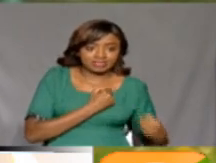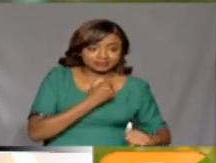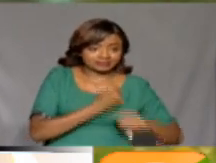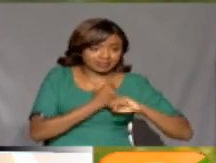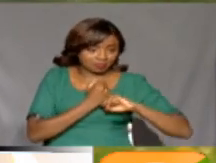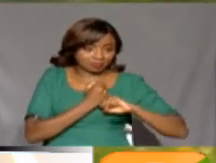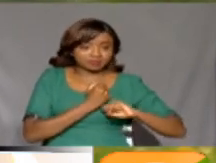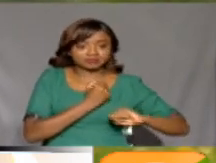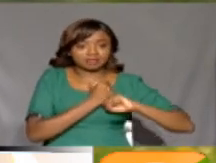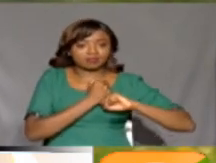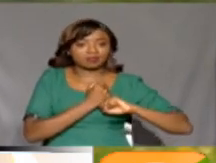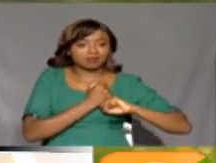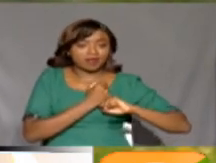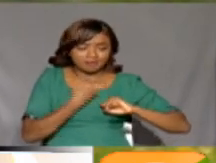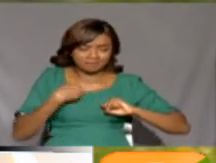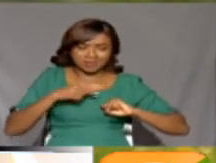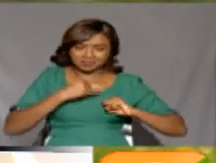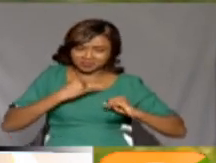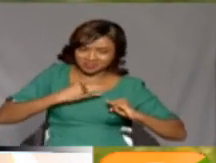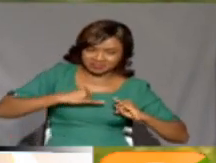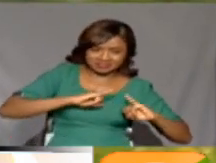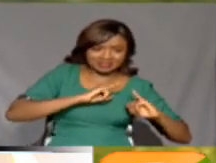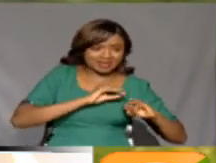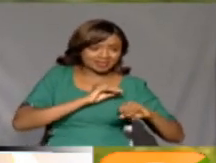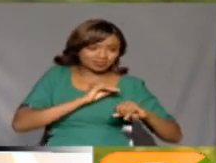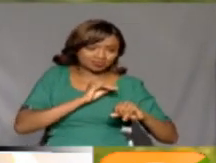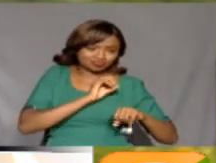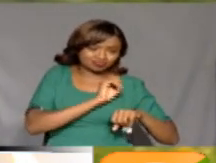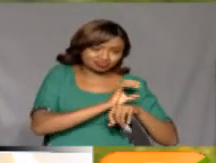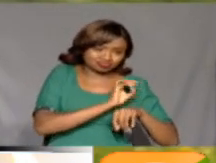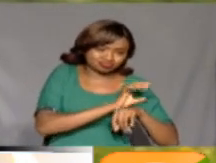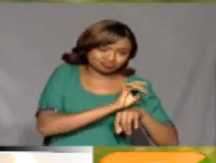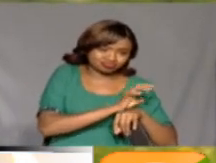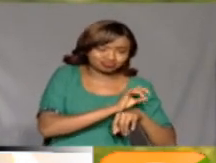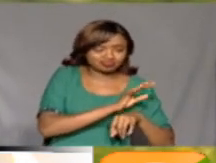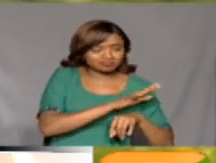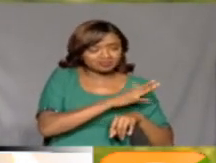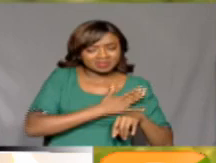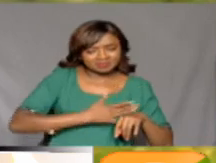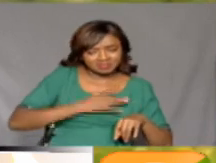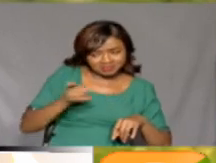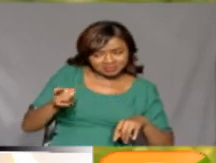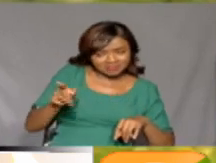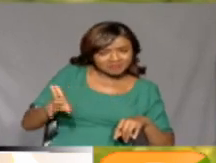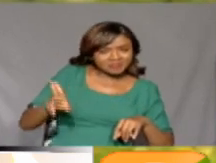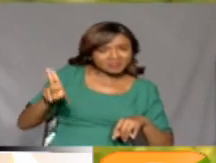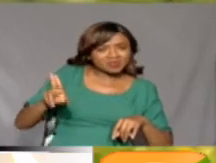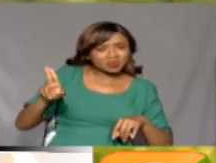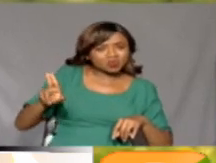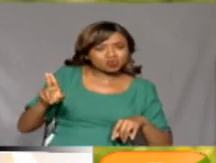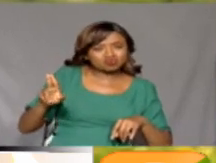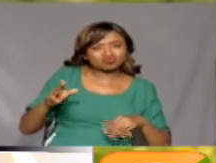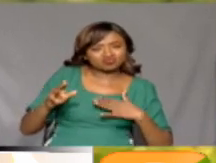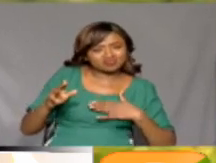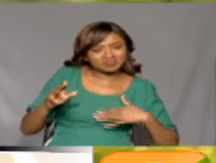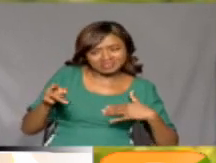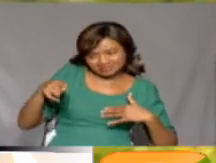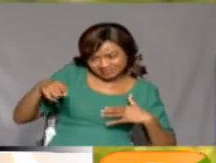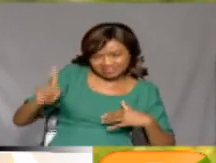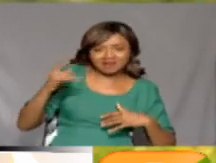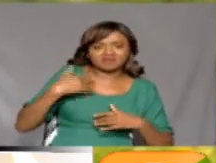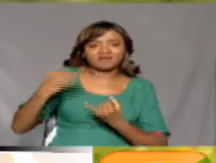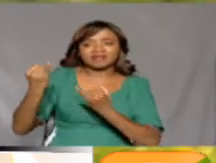we tried to persuade Moi to let Uhuru run an independent campaign,